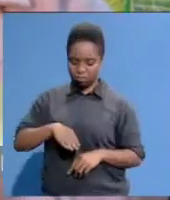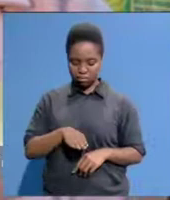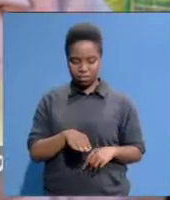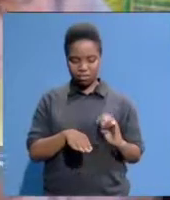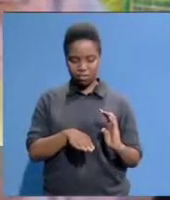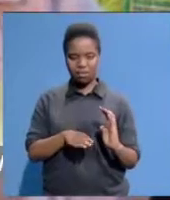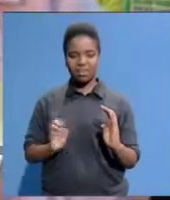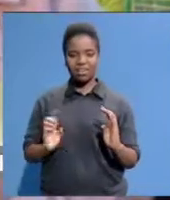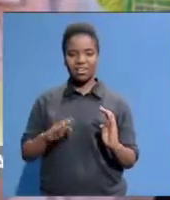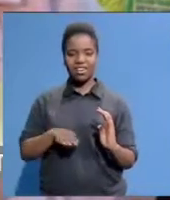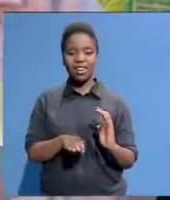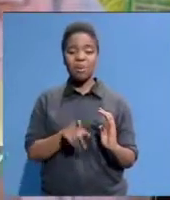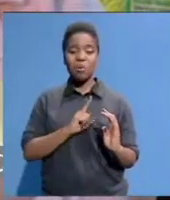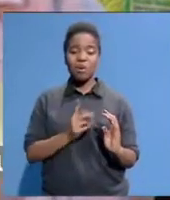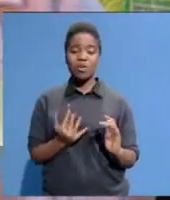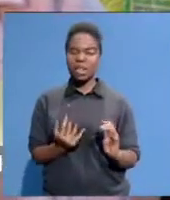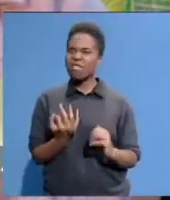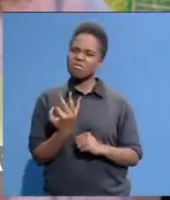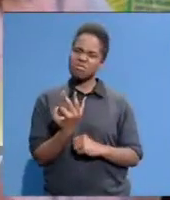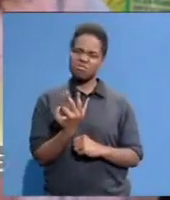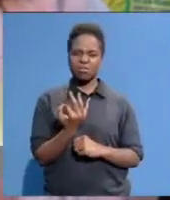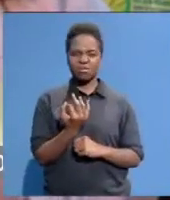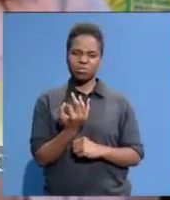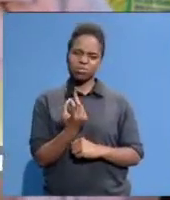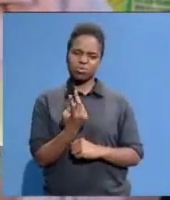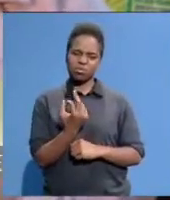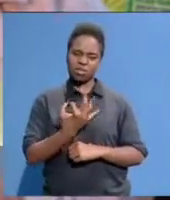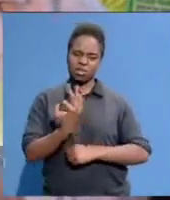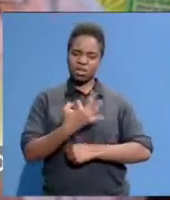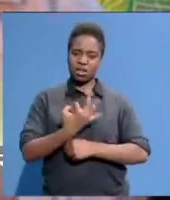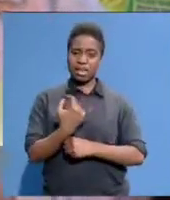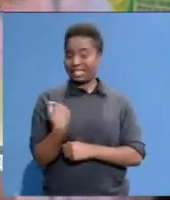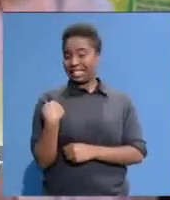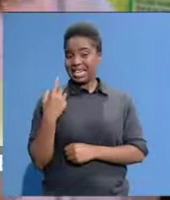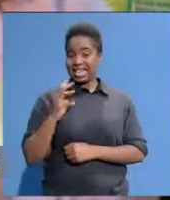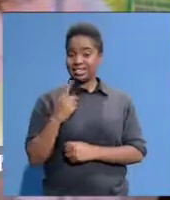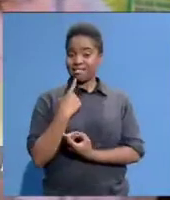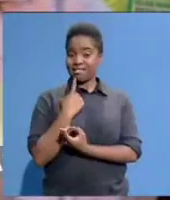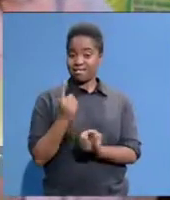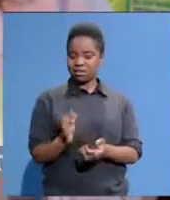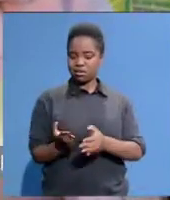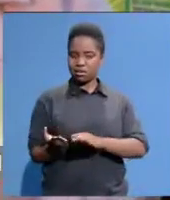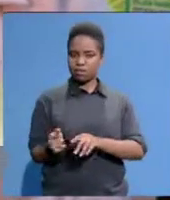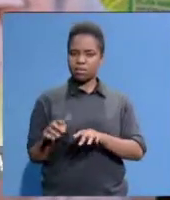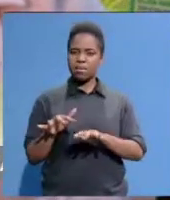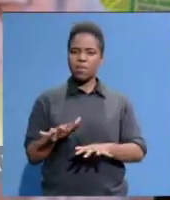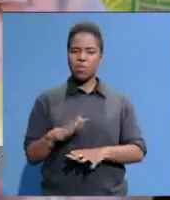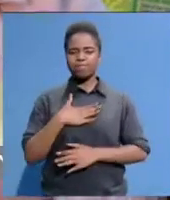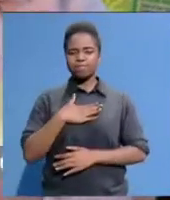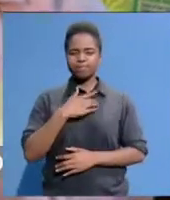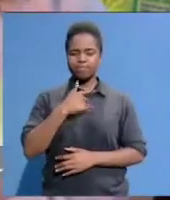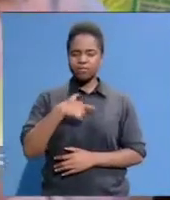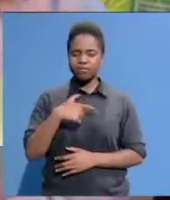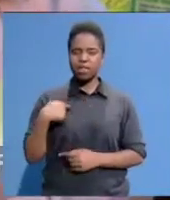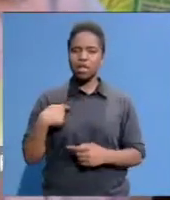atmosphere today because in the past 3 or 4 days after the announcement of his passing, we saw people having a somber mood in